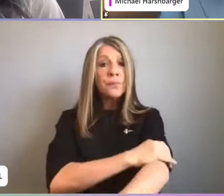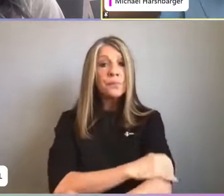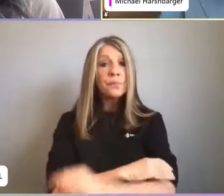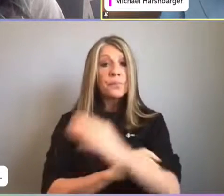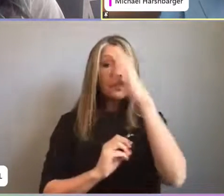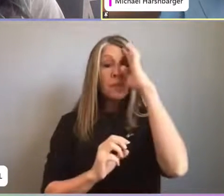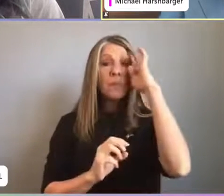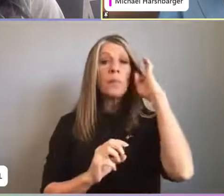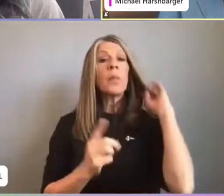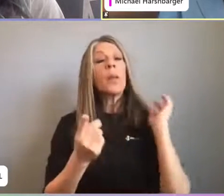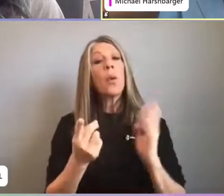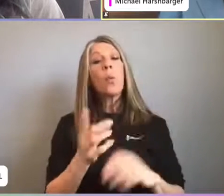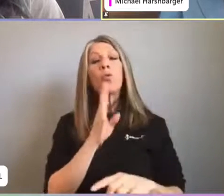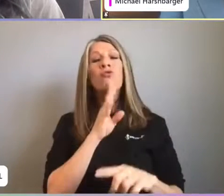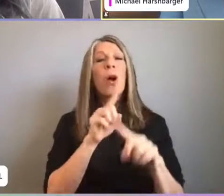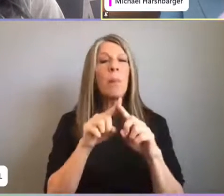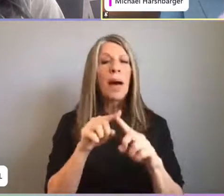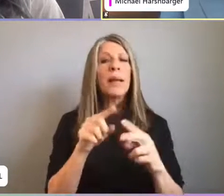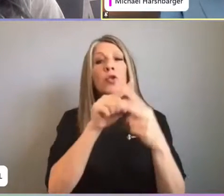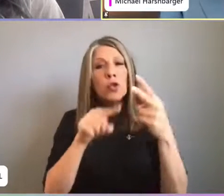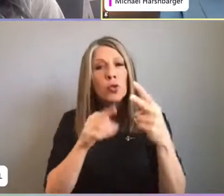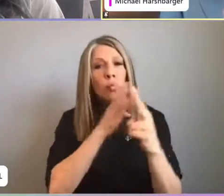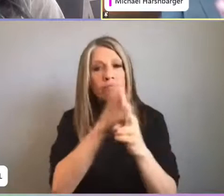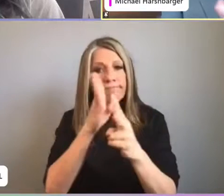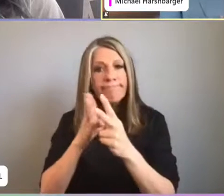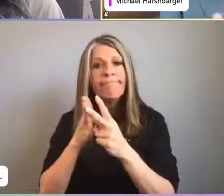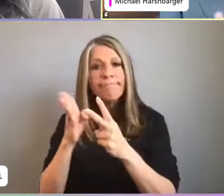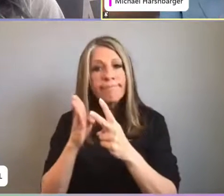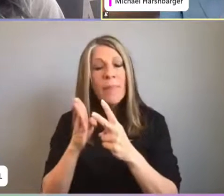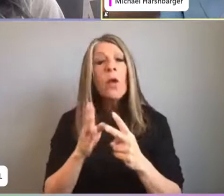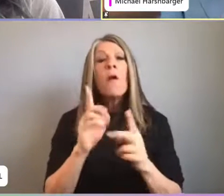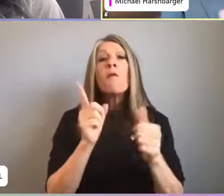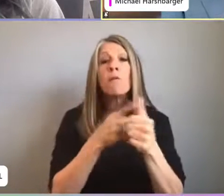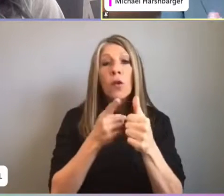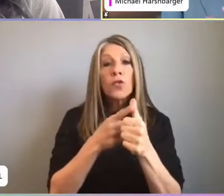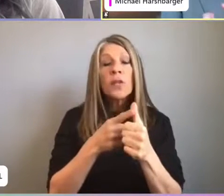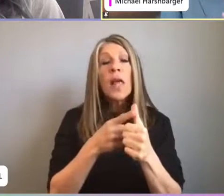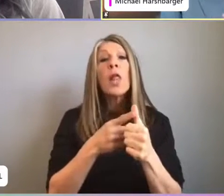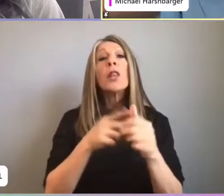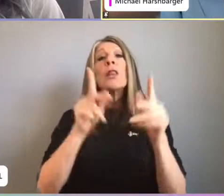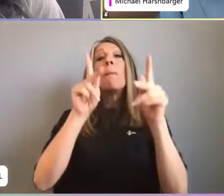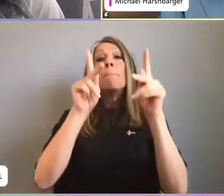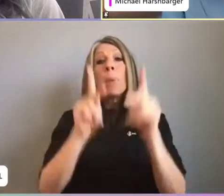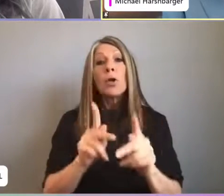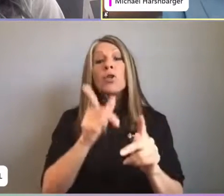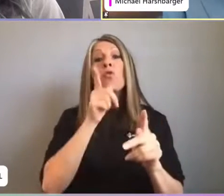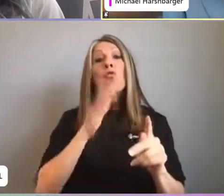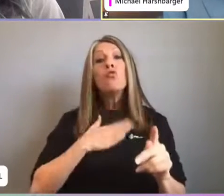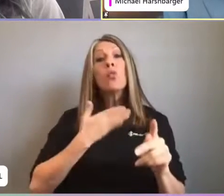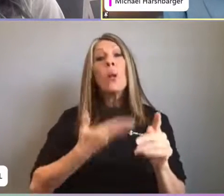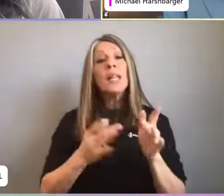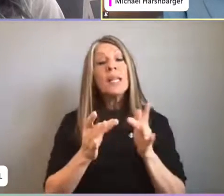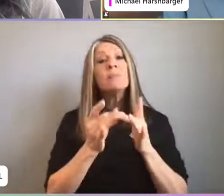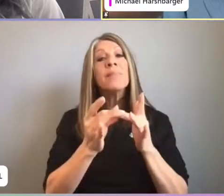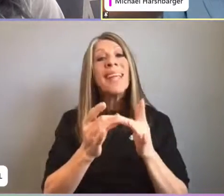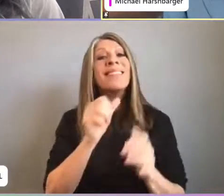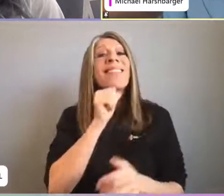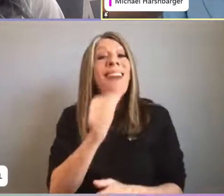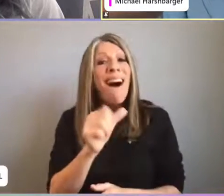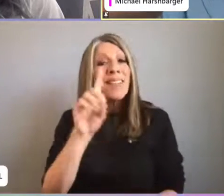is, and we'll talk about it two ways. First, what if the person willing to lead that charge is